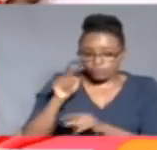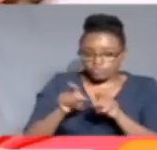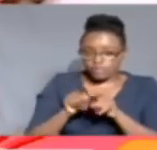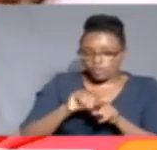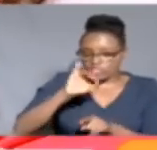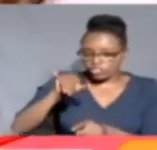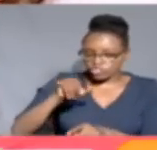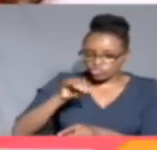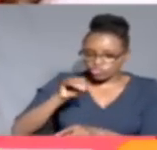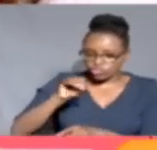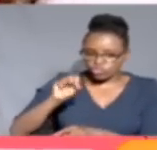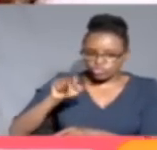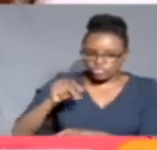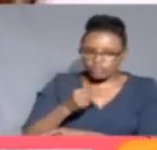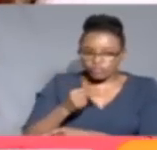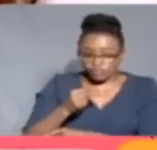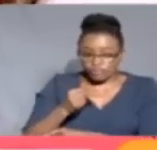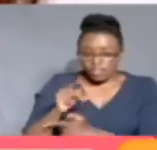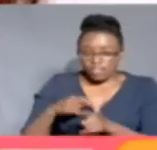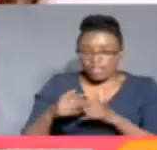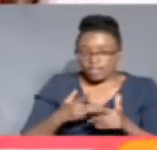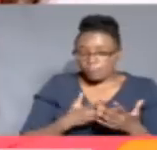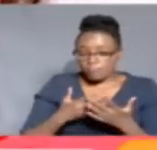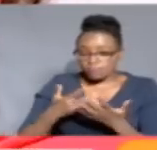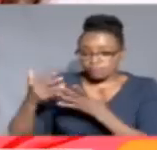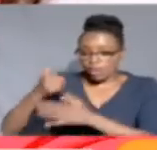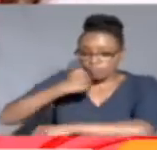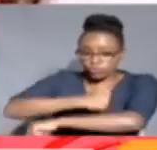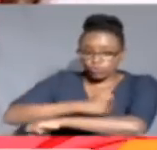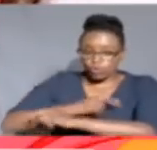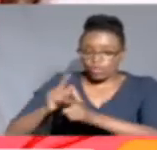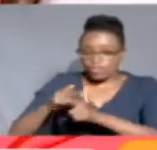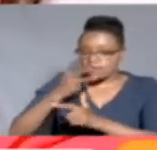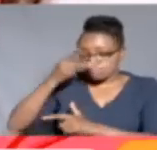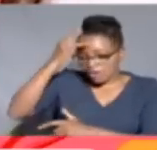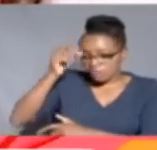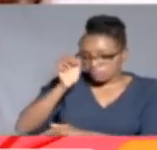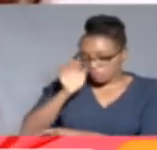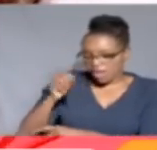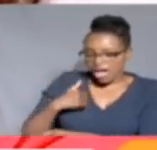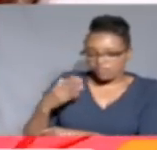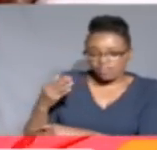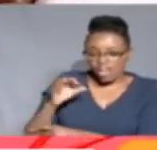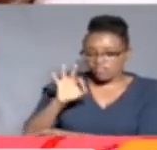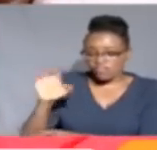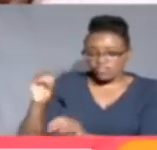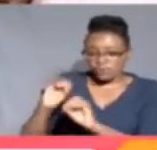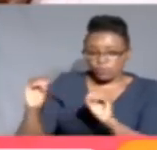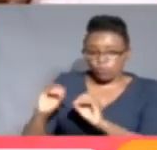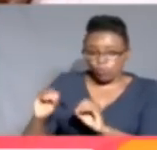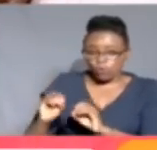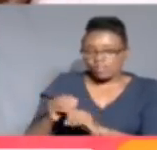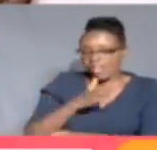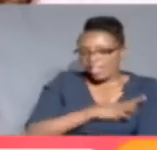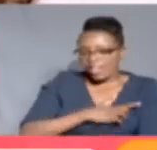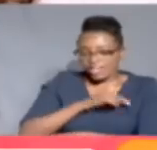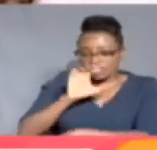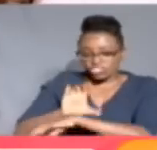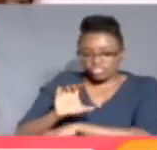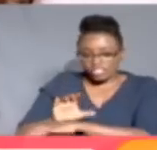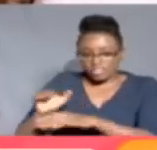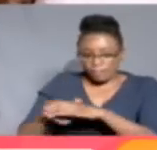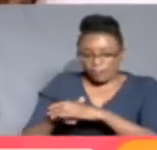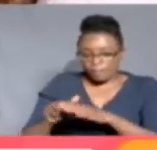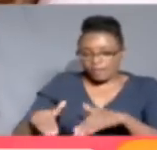place. She had been released, she had been taken to school, and then the parent rejected her, and she didn't have school fees. Luckily, one of the church members we went with